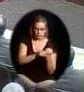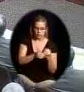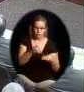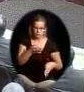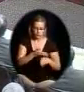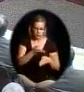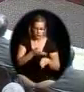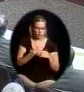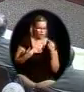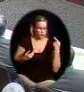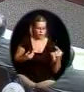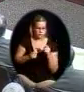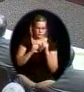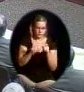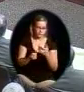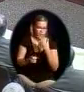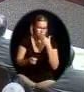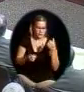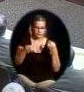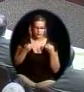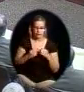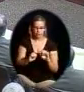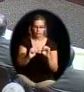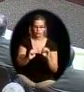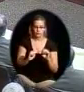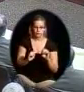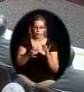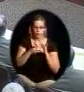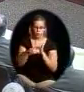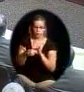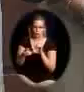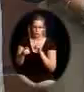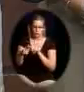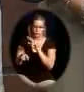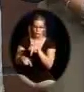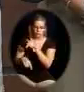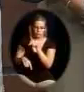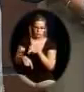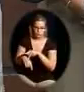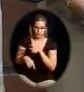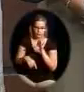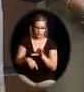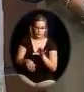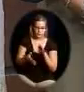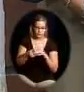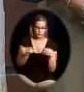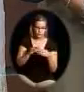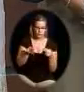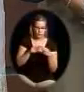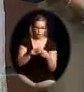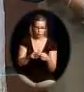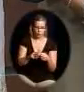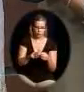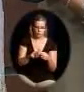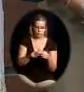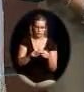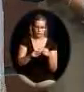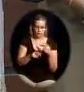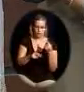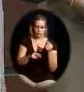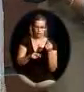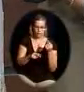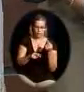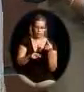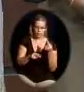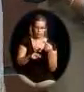and always gives his best effort, according to his principal, Stacy Shipley. His story was called The Big Day, and it's about